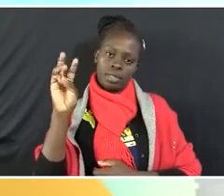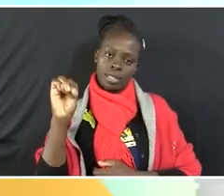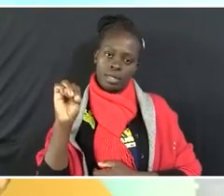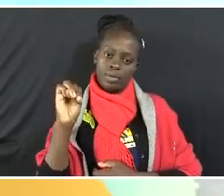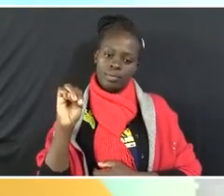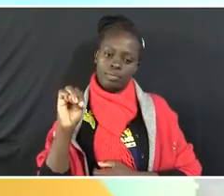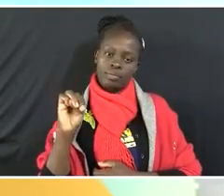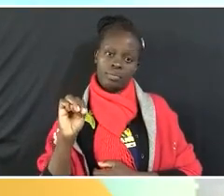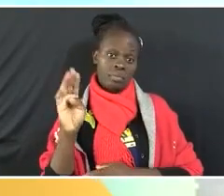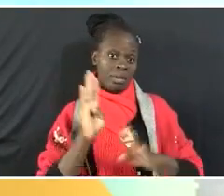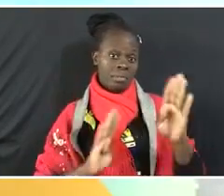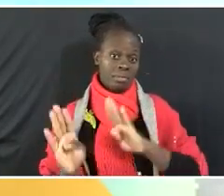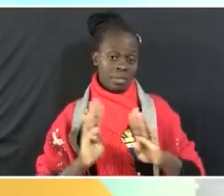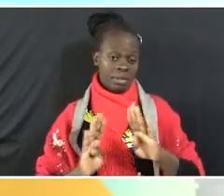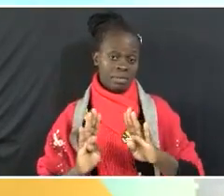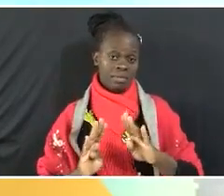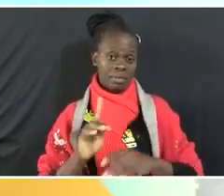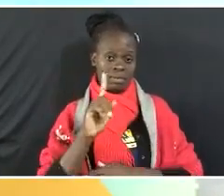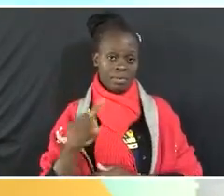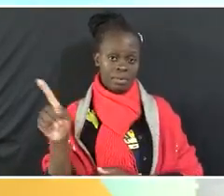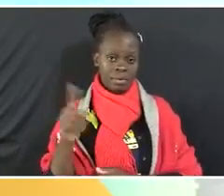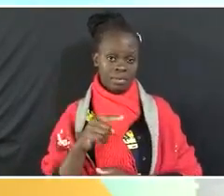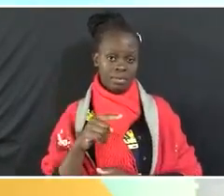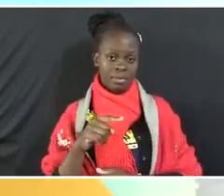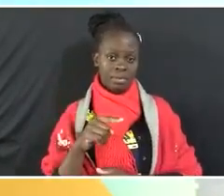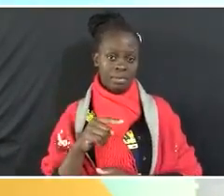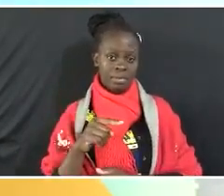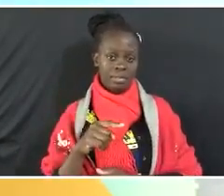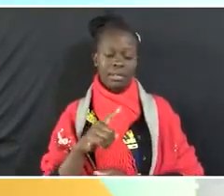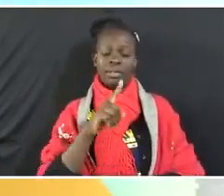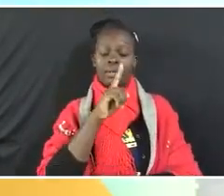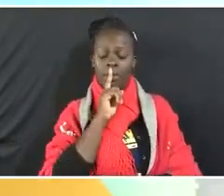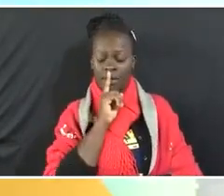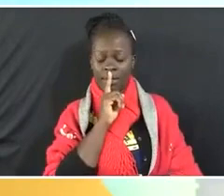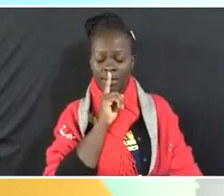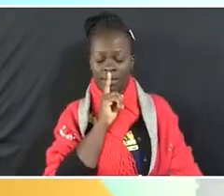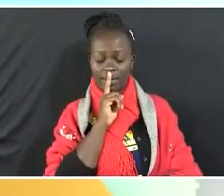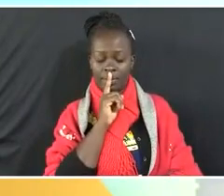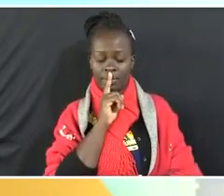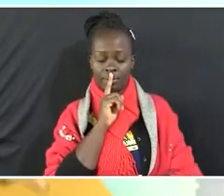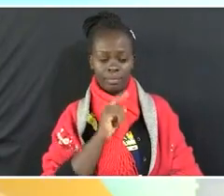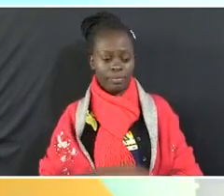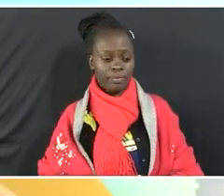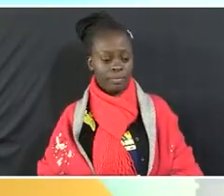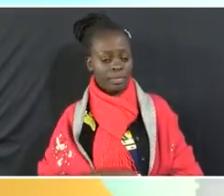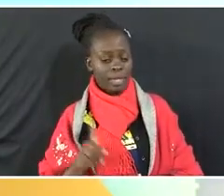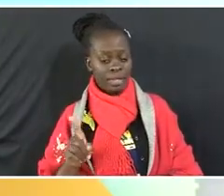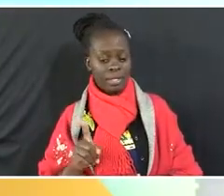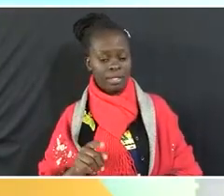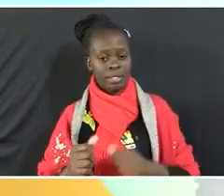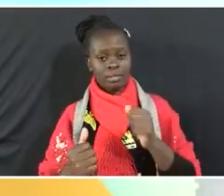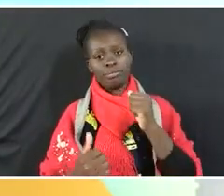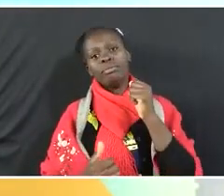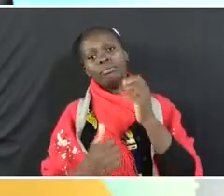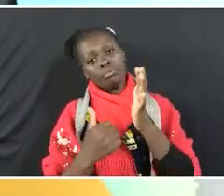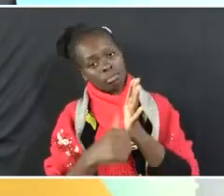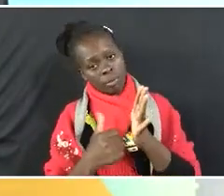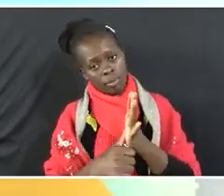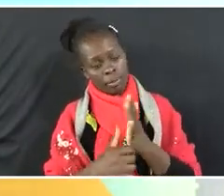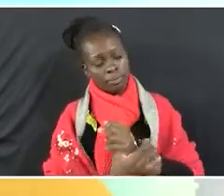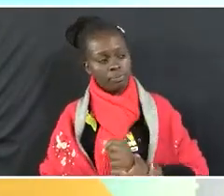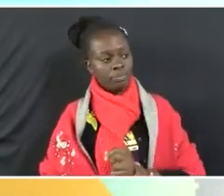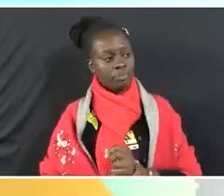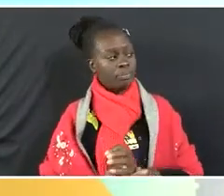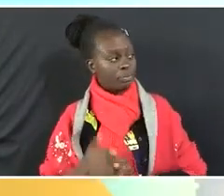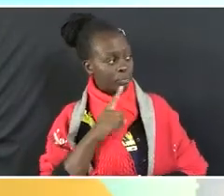But hey, I don't know. Parents, help me on this one. This one you have to help me. Elder Ken, you know you are my friend. But you